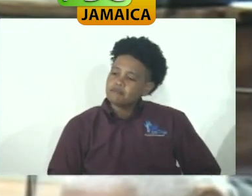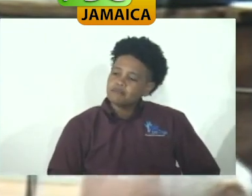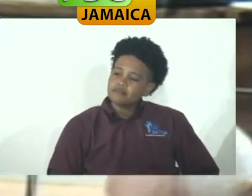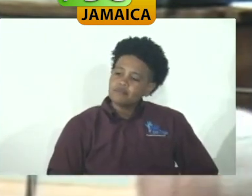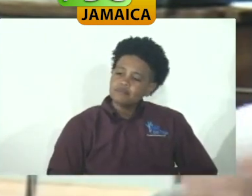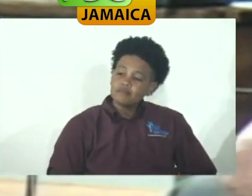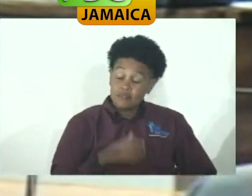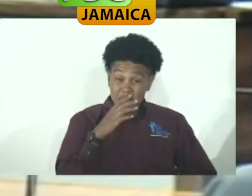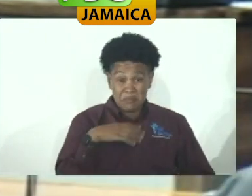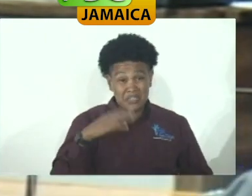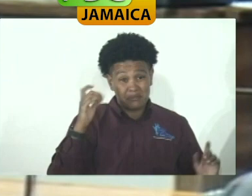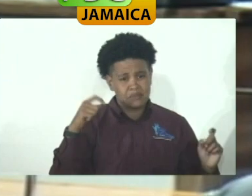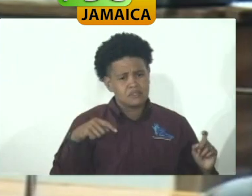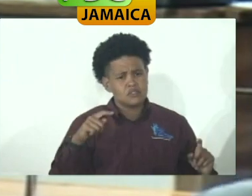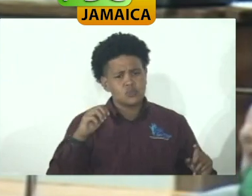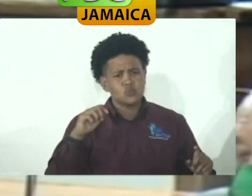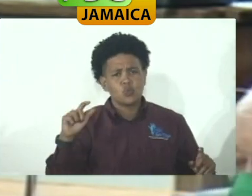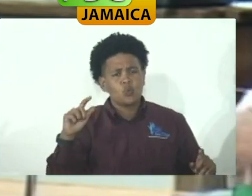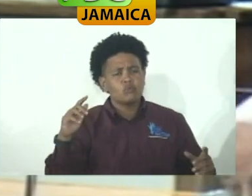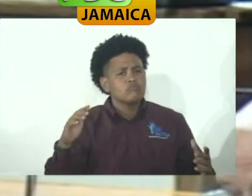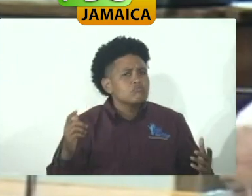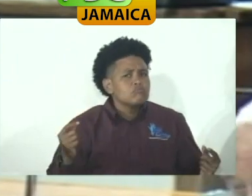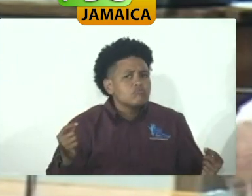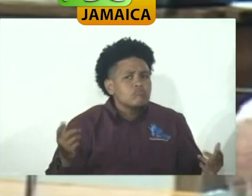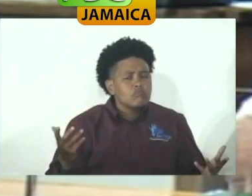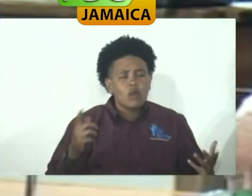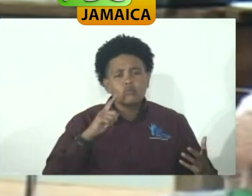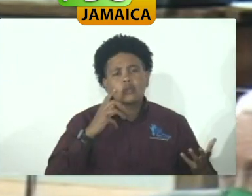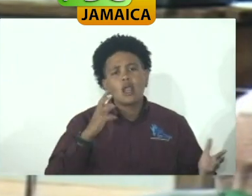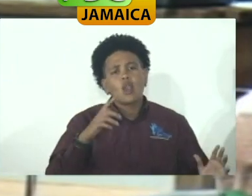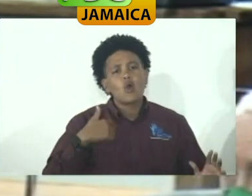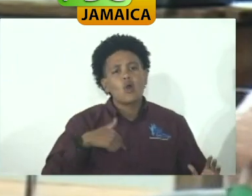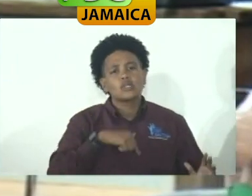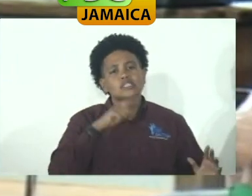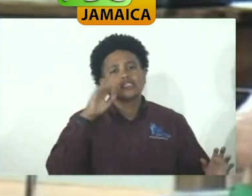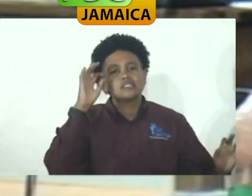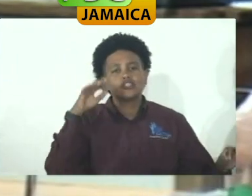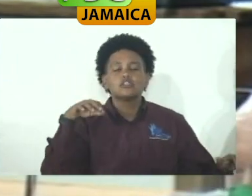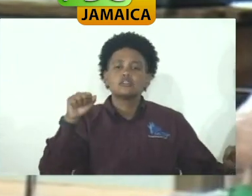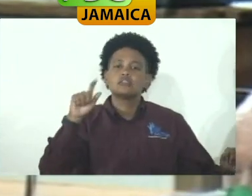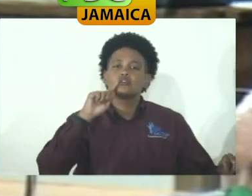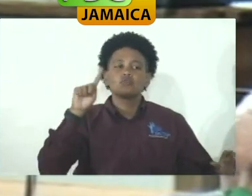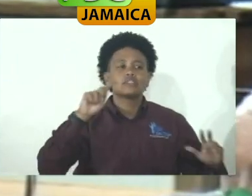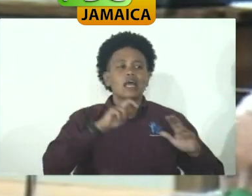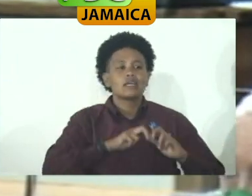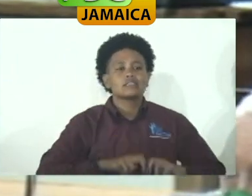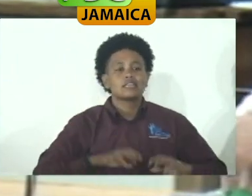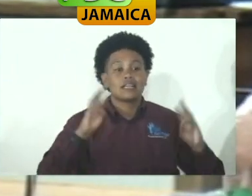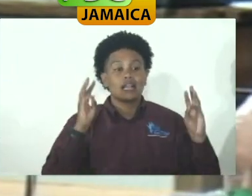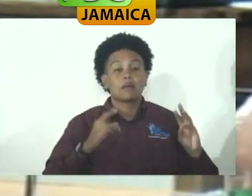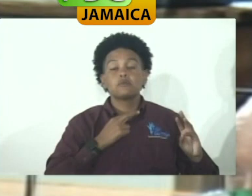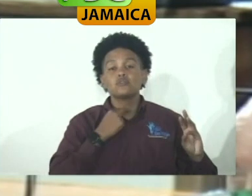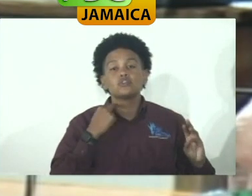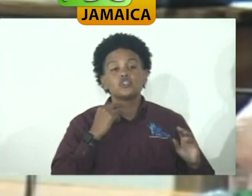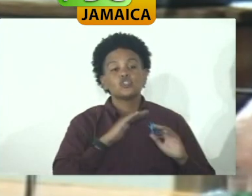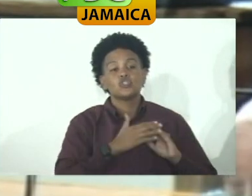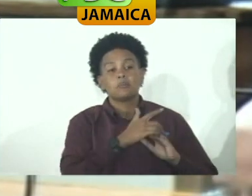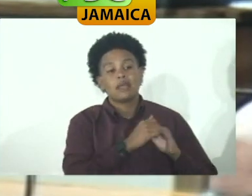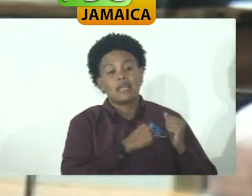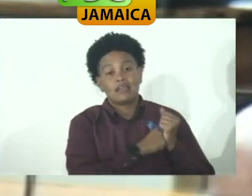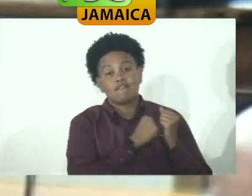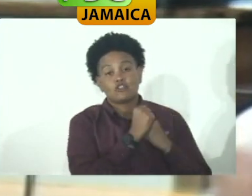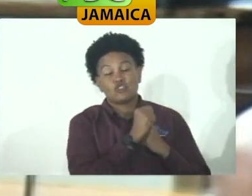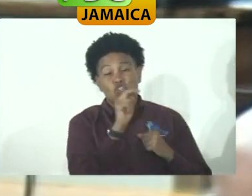Madam Speaker, this tool will enable us as decision makers to assess climate risk to Jamaica's infrastructure